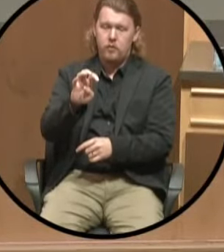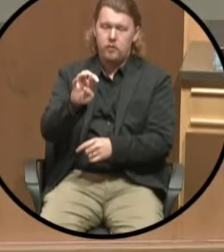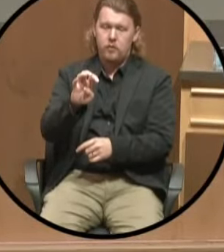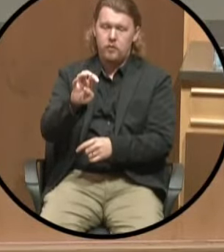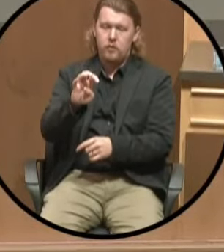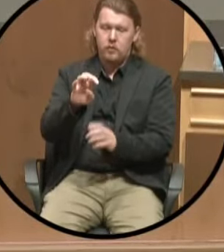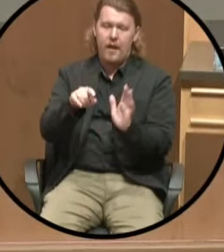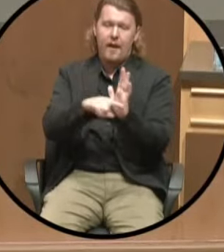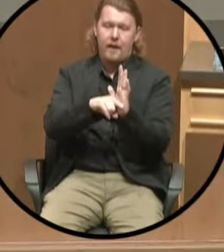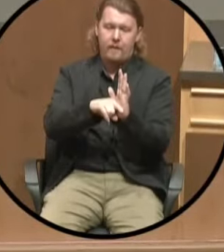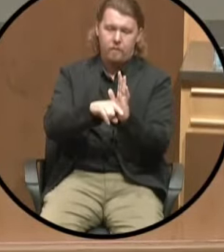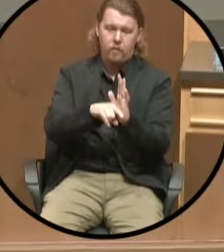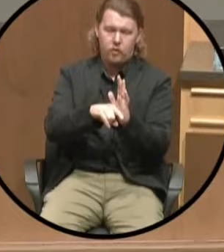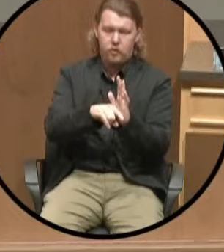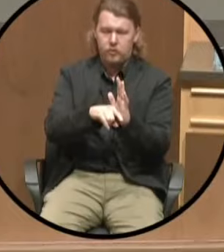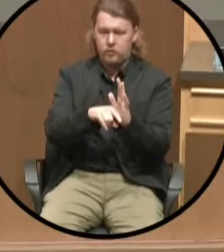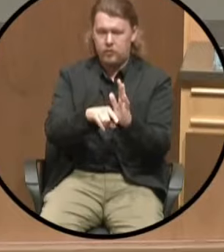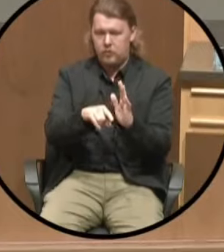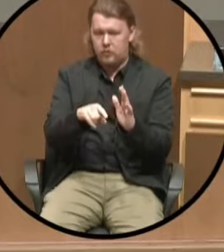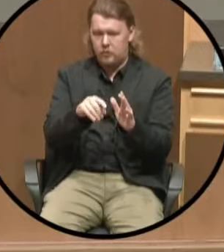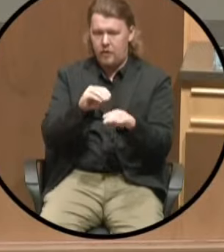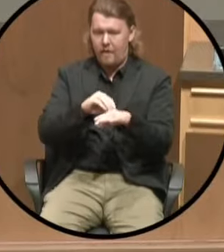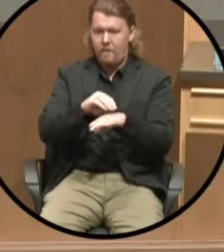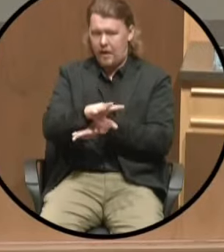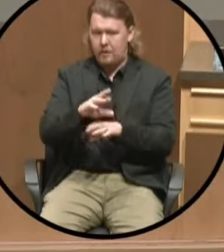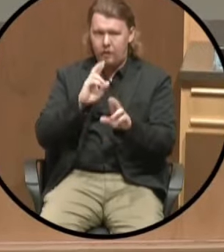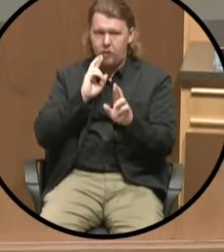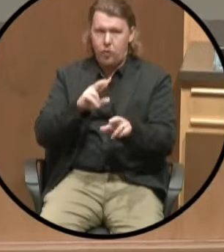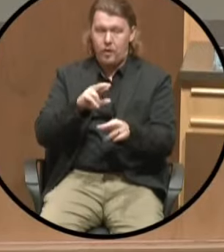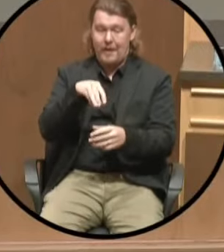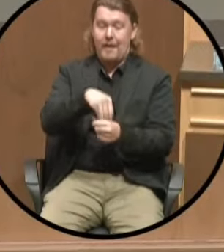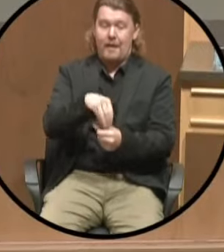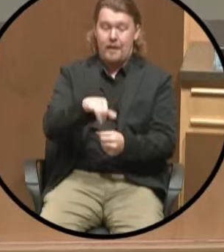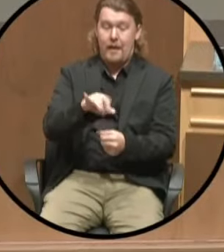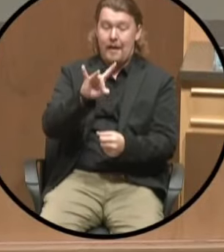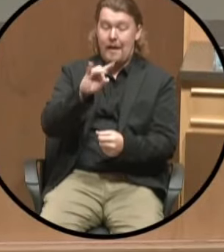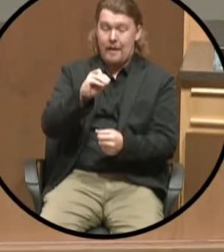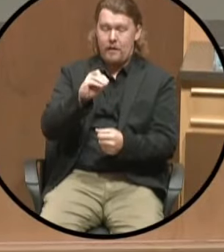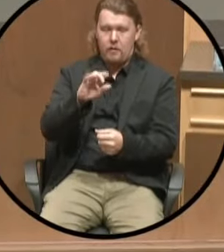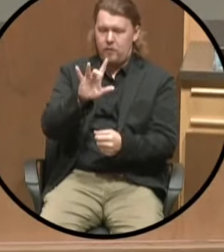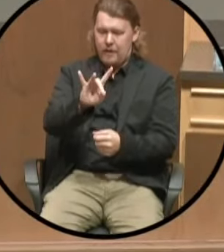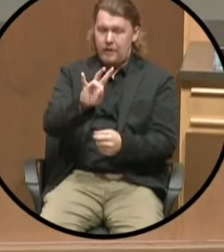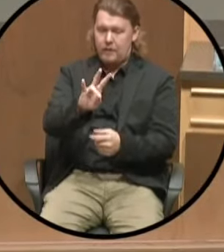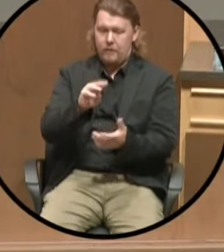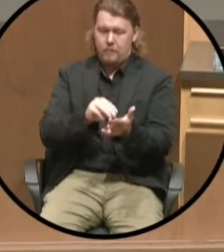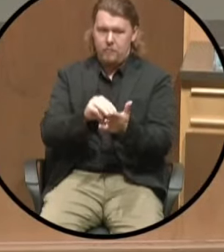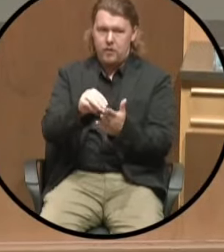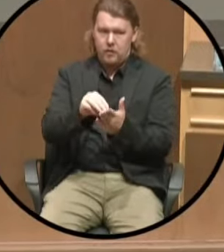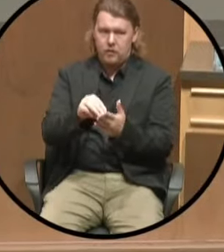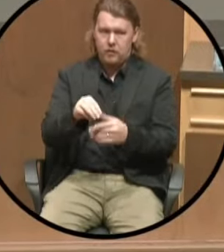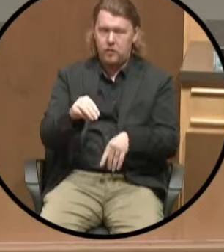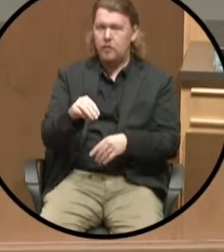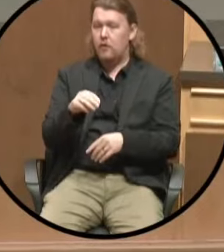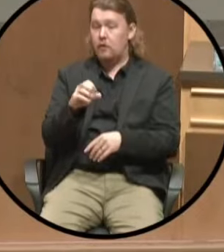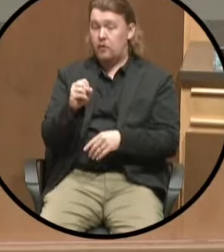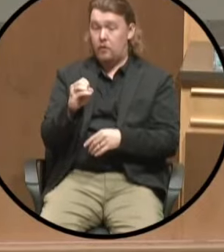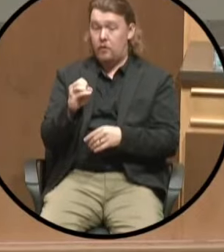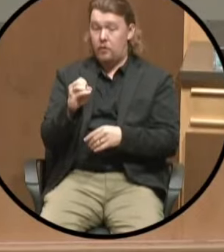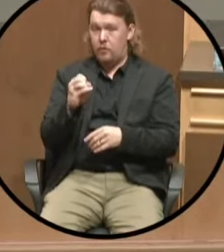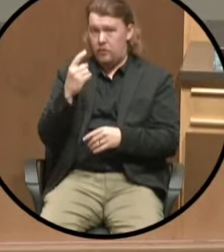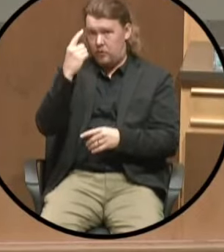adverse events have been reported amongst that 87 million. To put this into